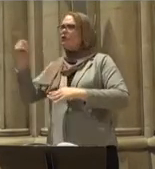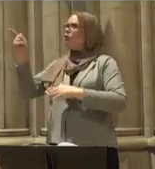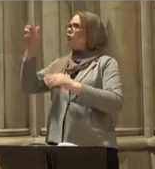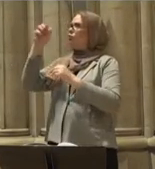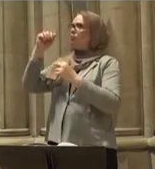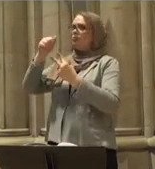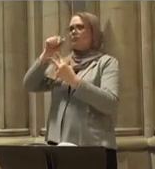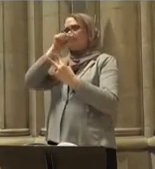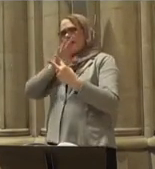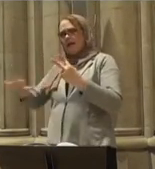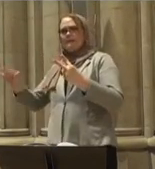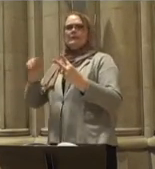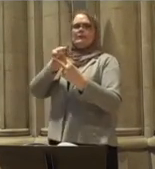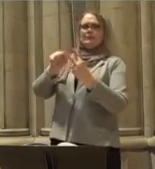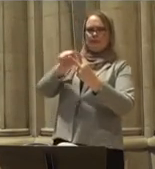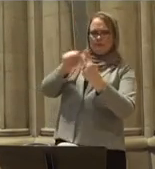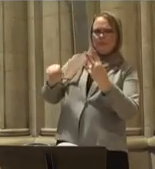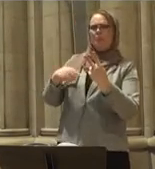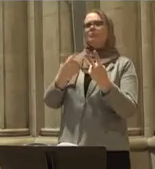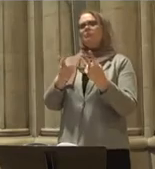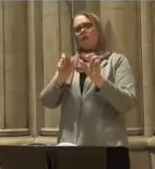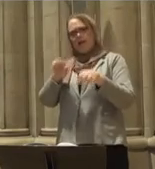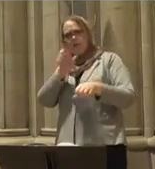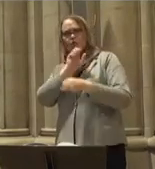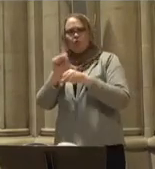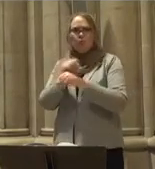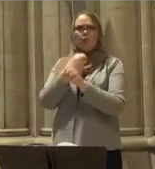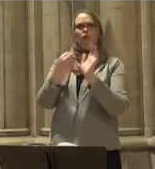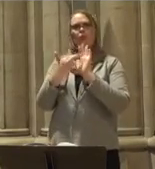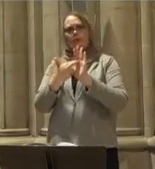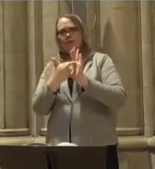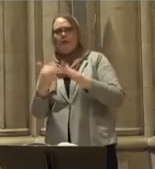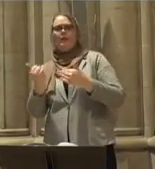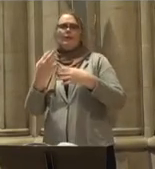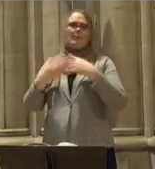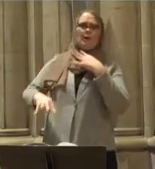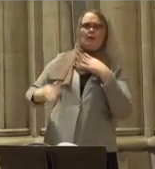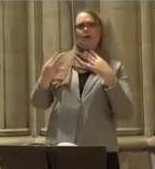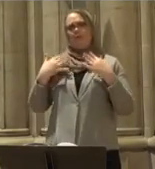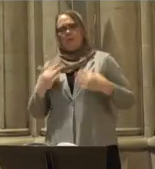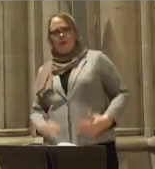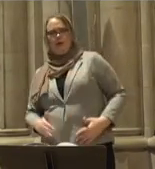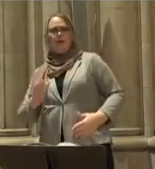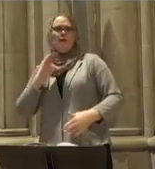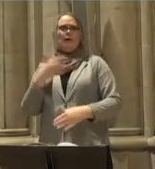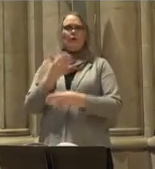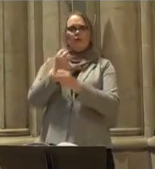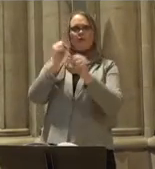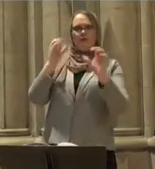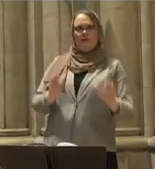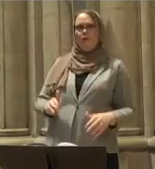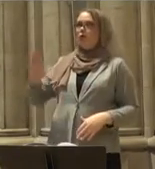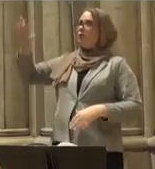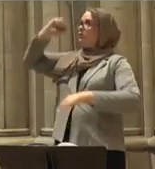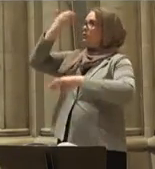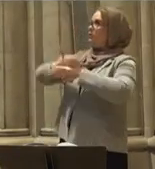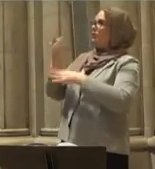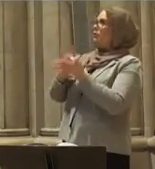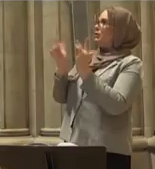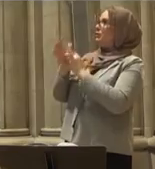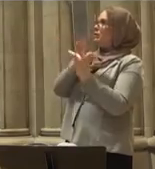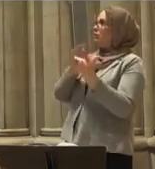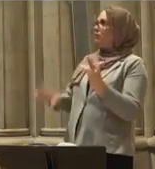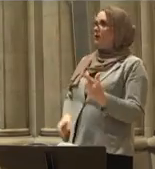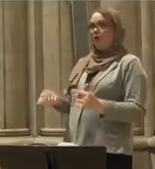for us the body and blood of our Savior Jesus Christ. Grant that we who share these gifts may be filled